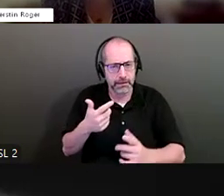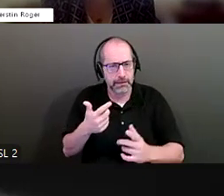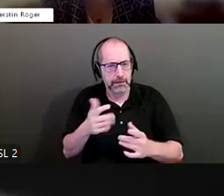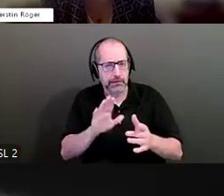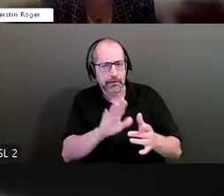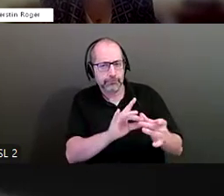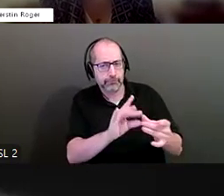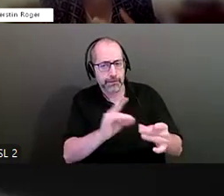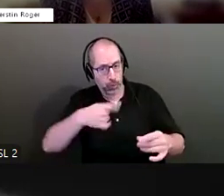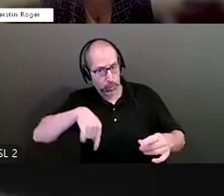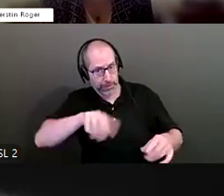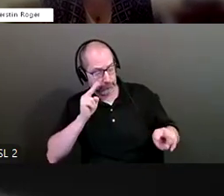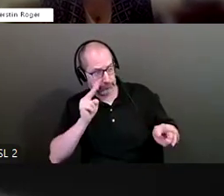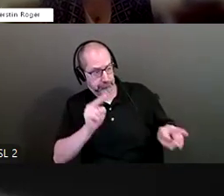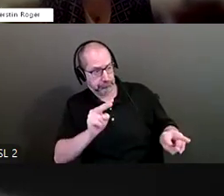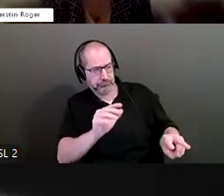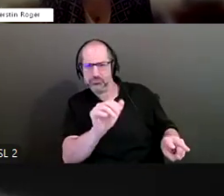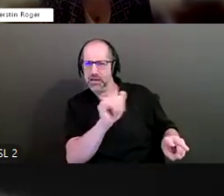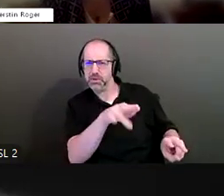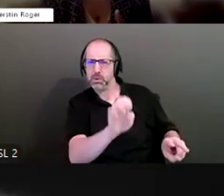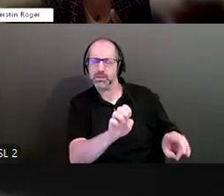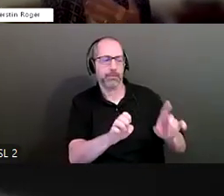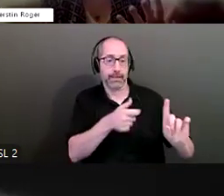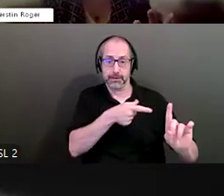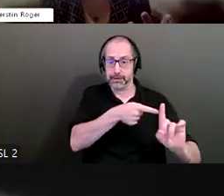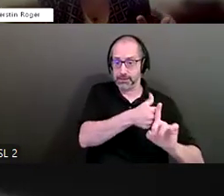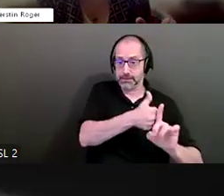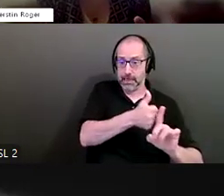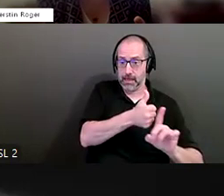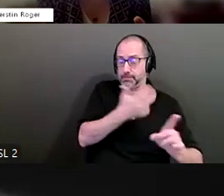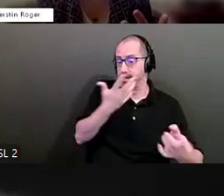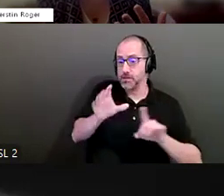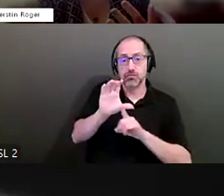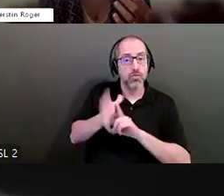call abuse, some older adults, whether it's cultural